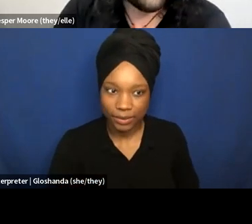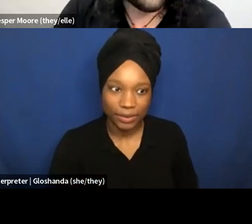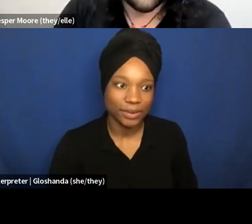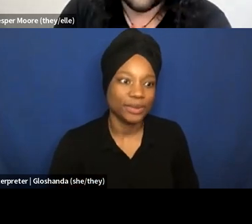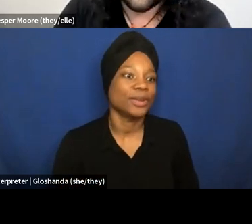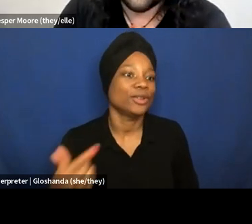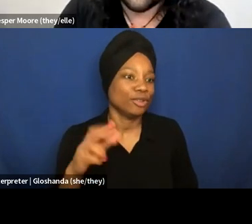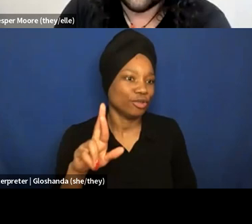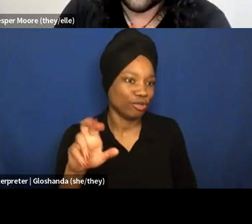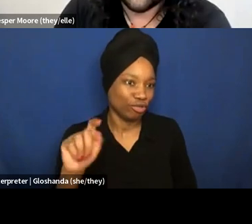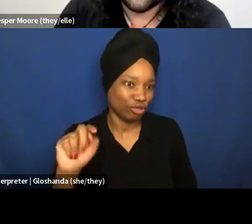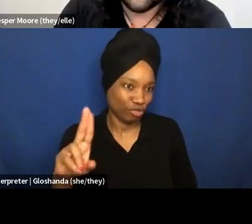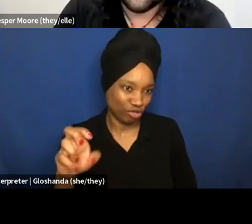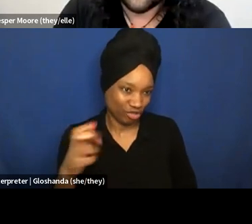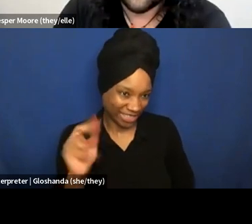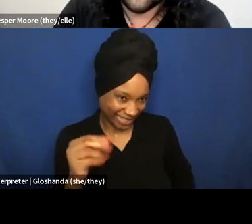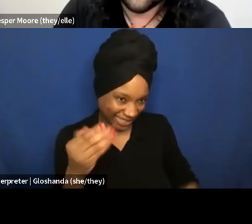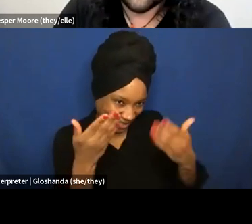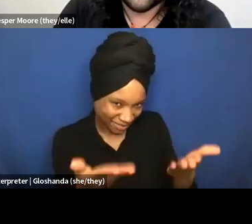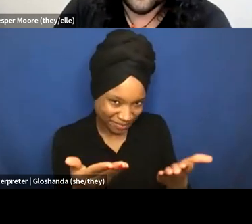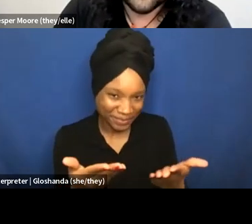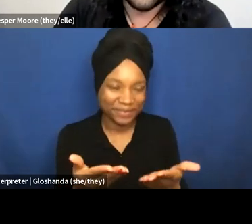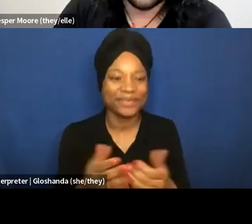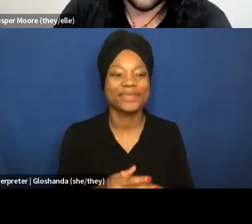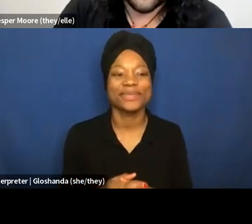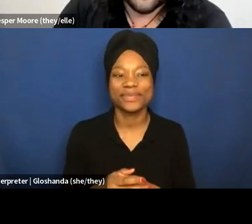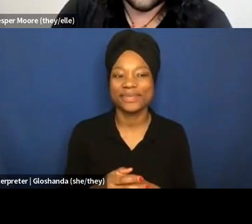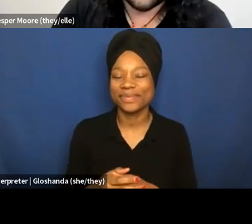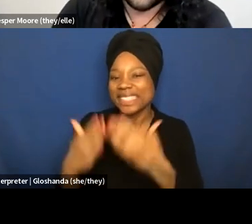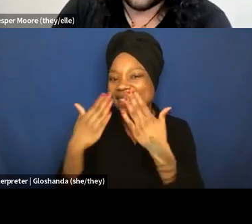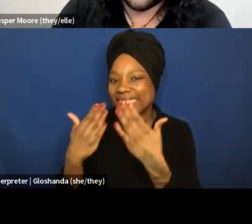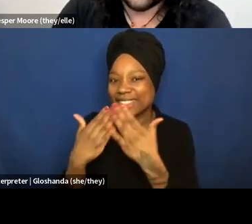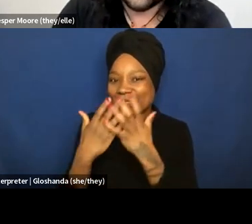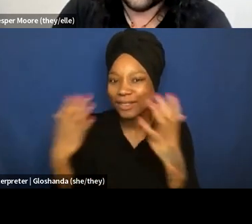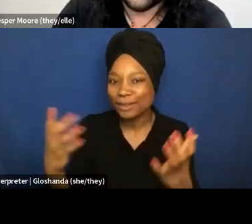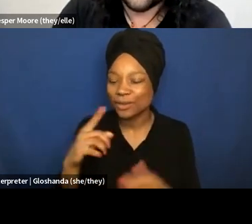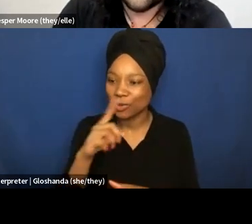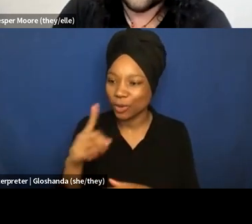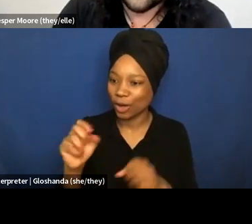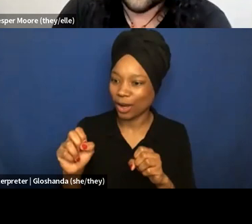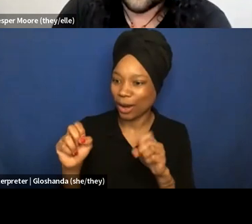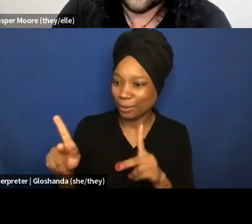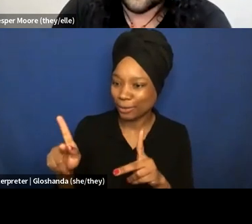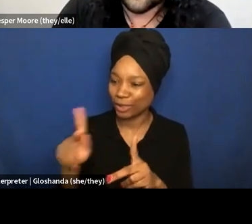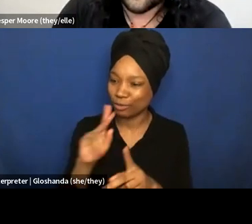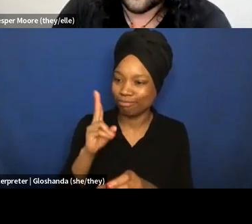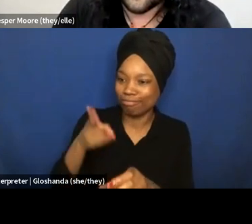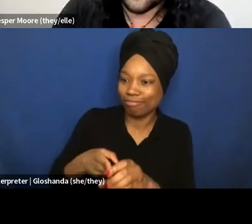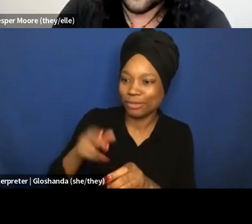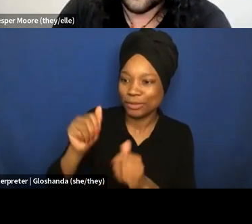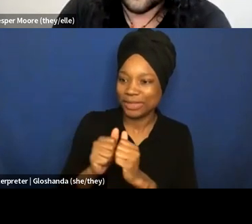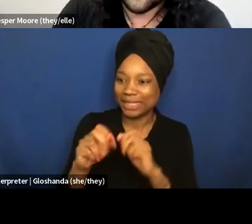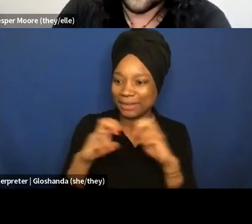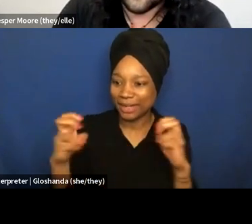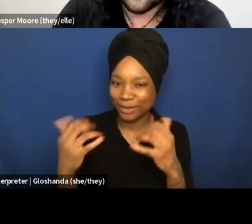Thank you, everyone. Thank you so much for this opportunity to join this panel, which I'm seeing the